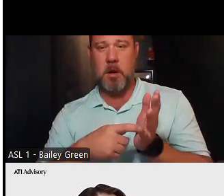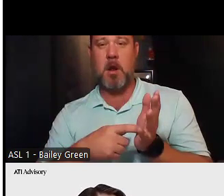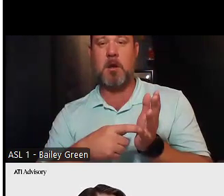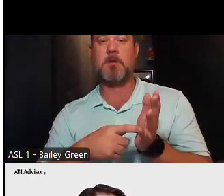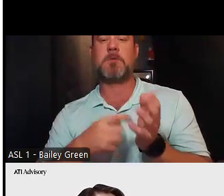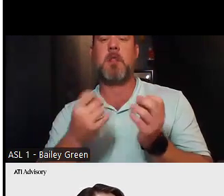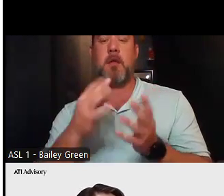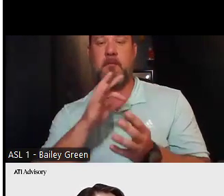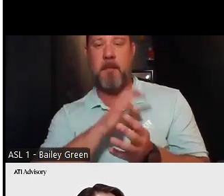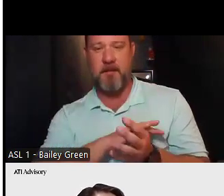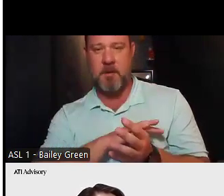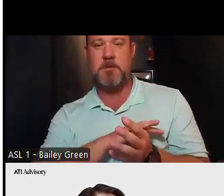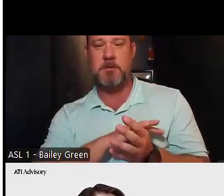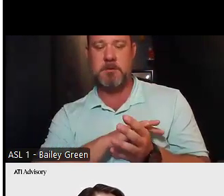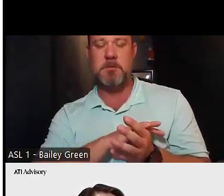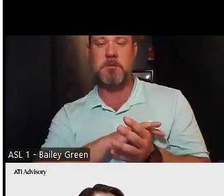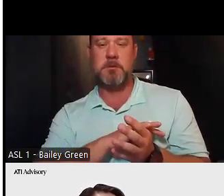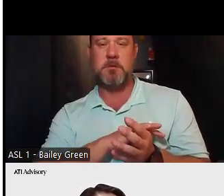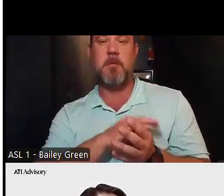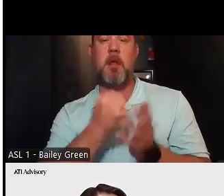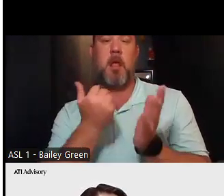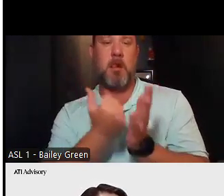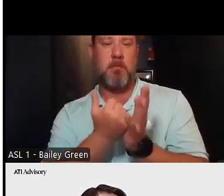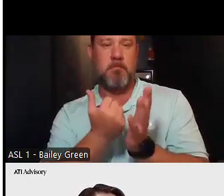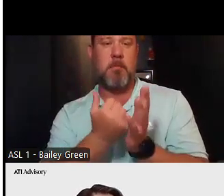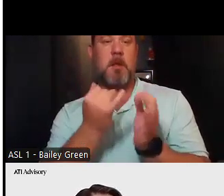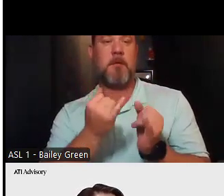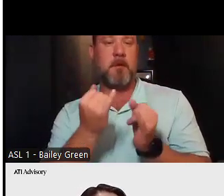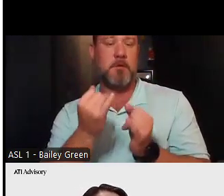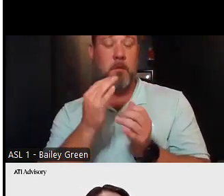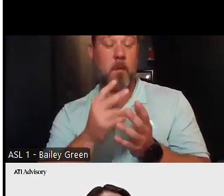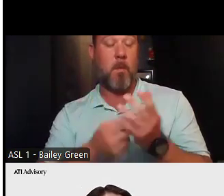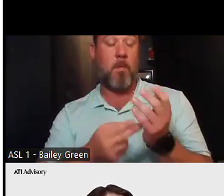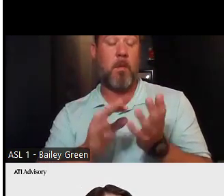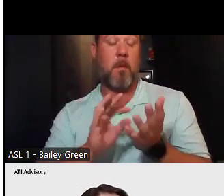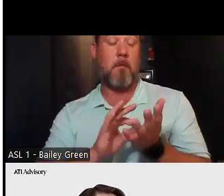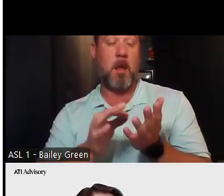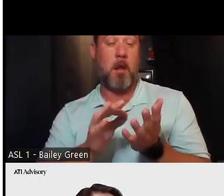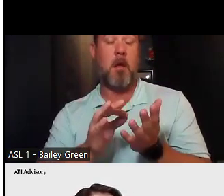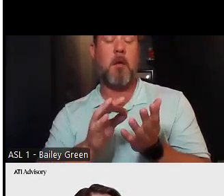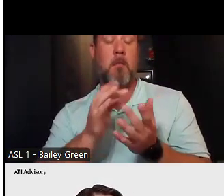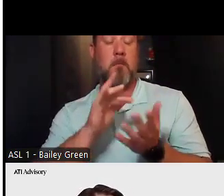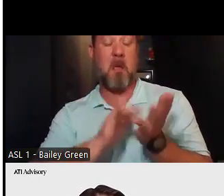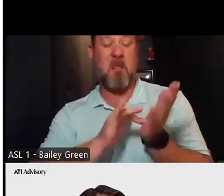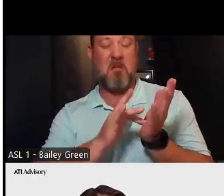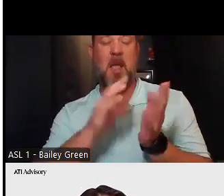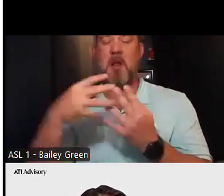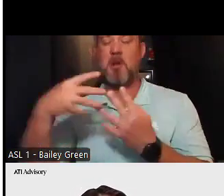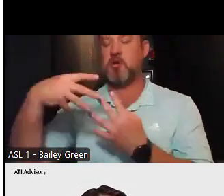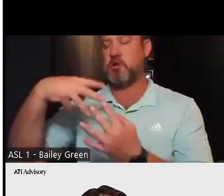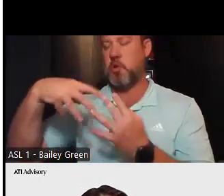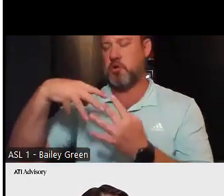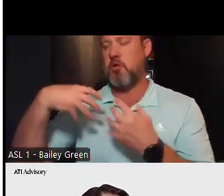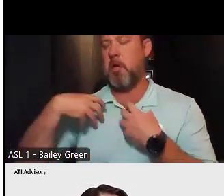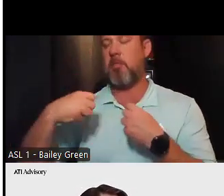of benefits out there that help individuals both medically and also socially related to those social